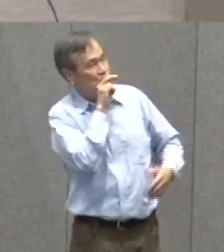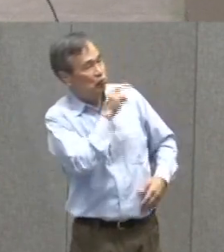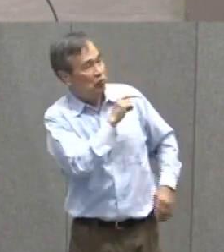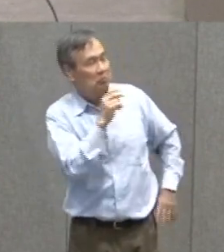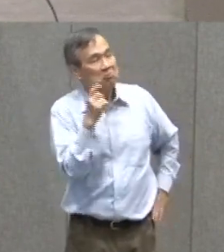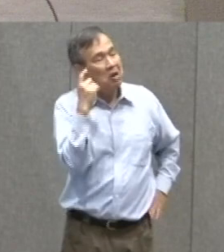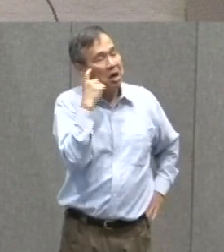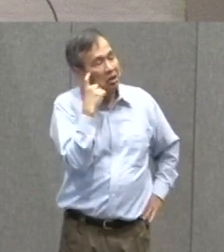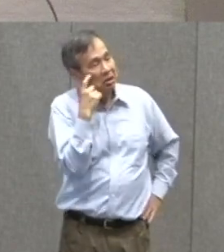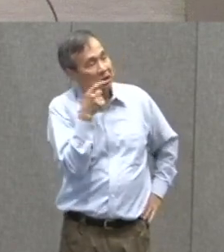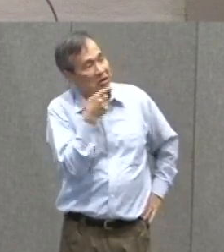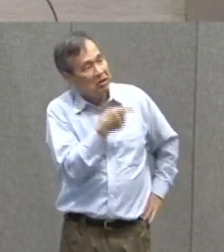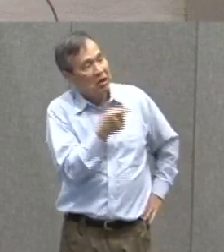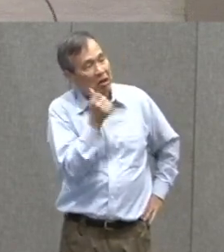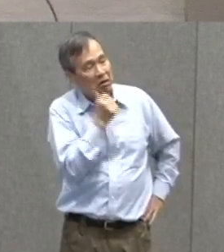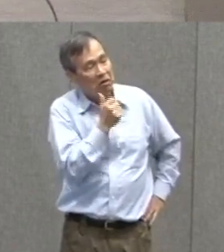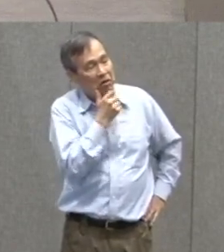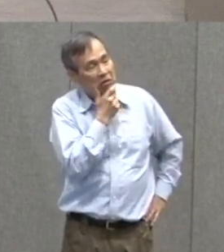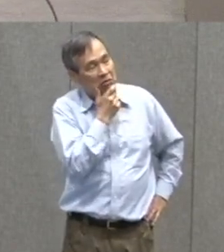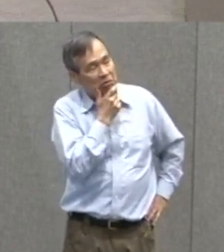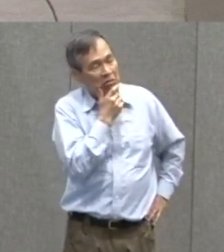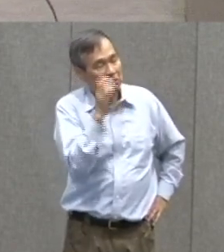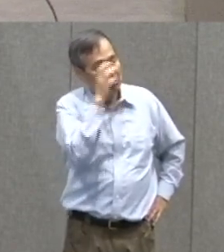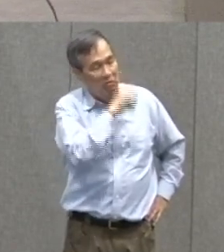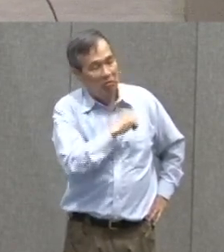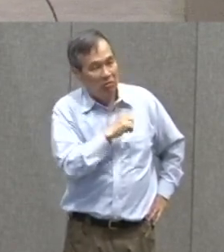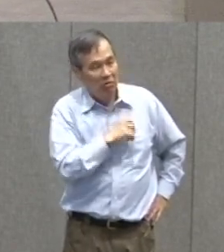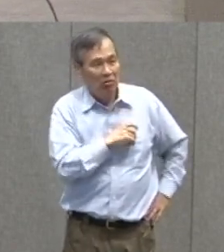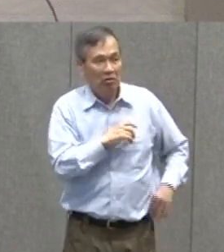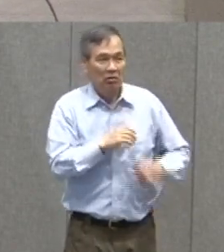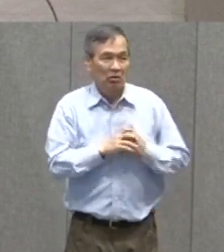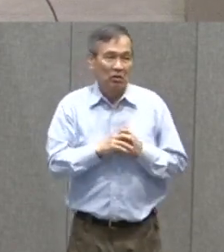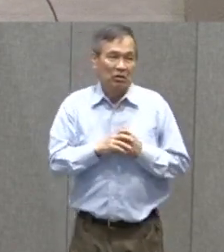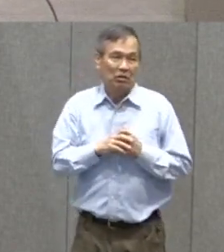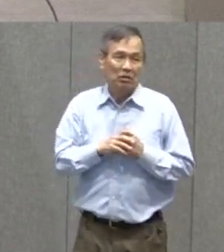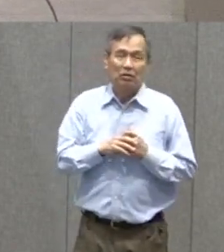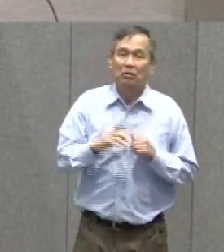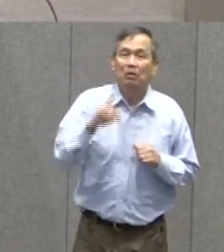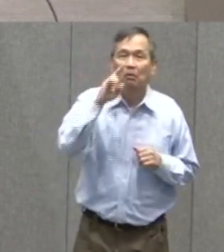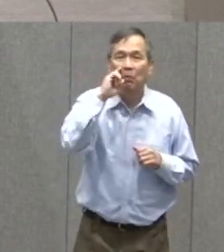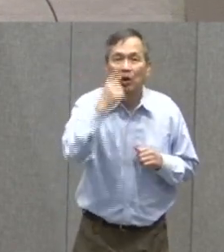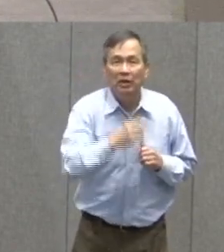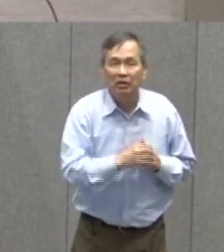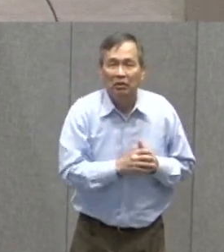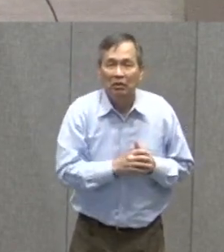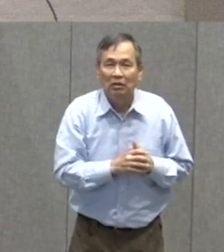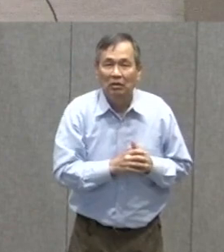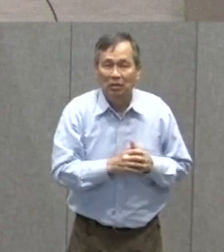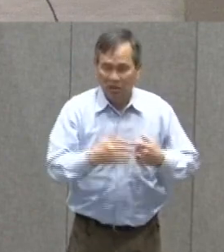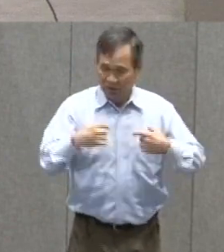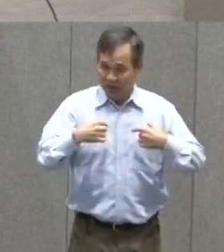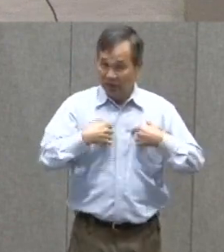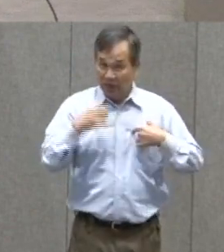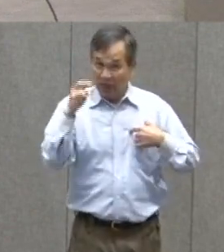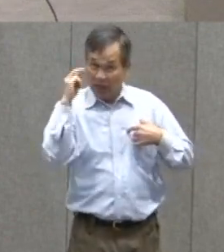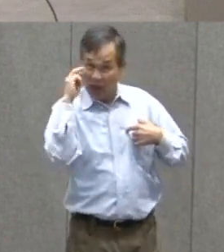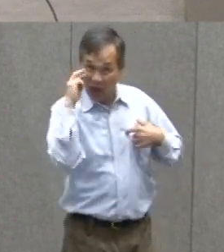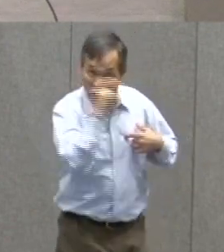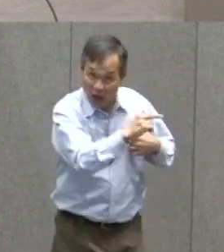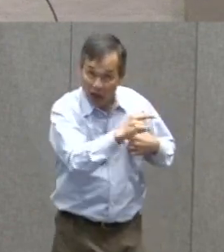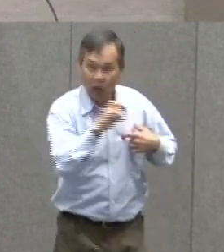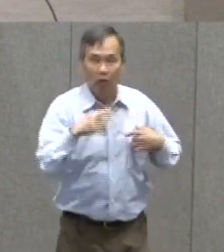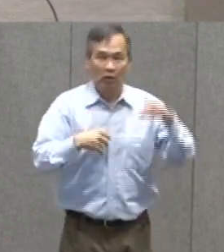I think the girl is bored. Do you think that's an assumption or an